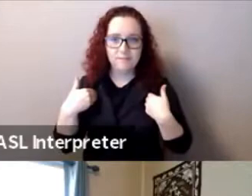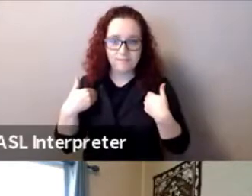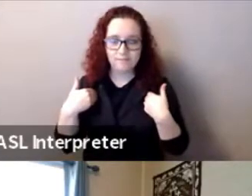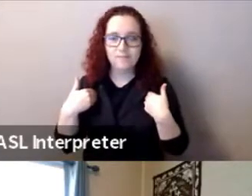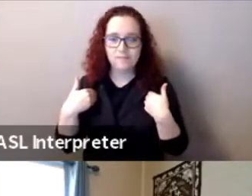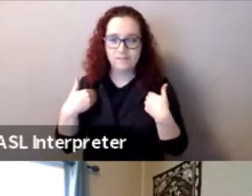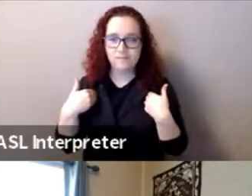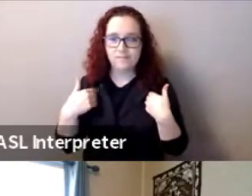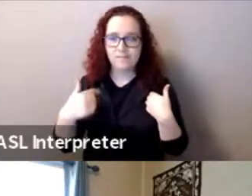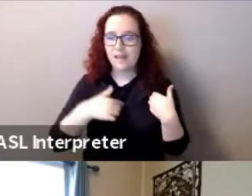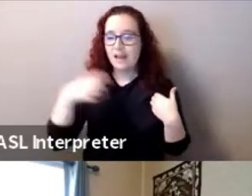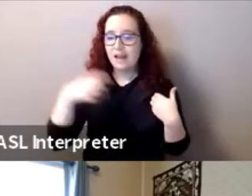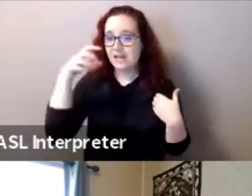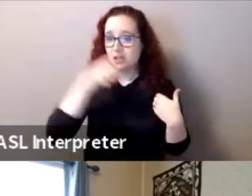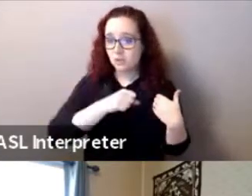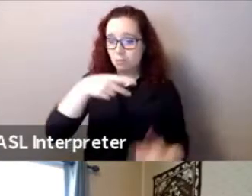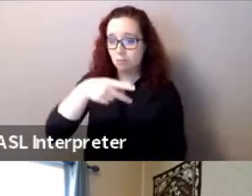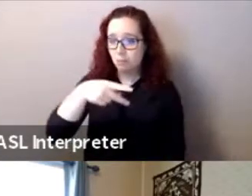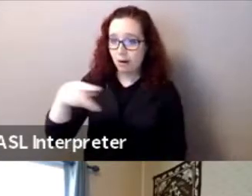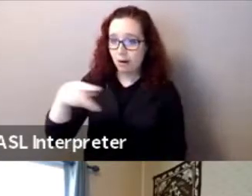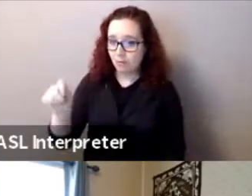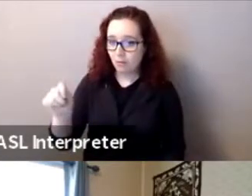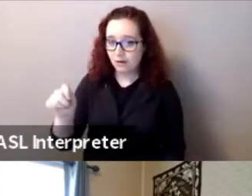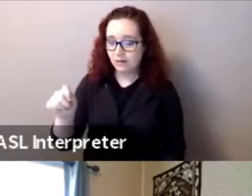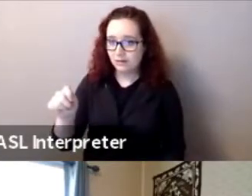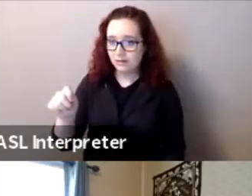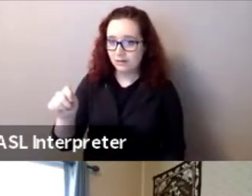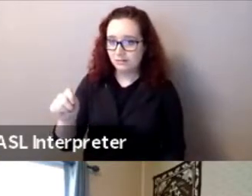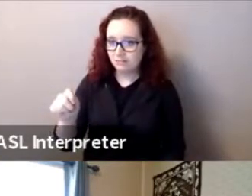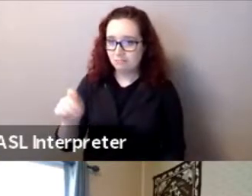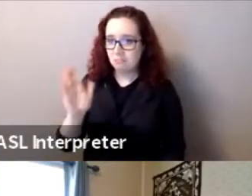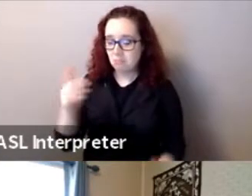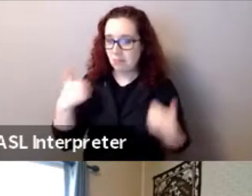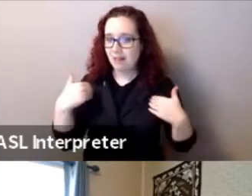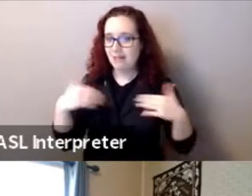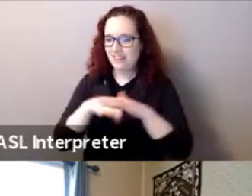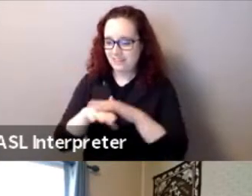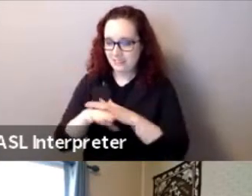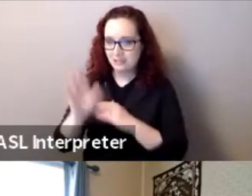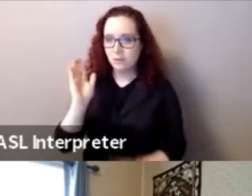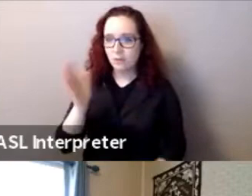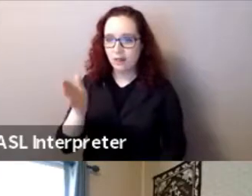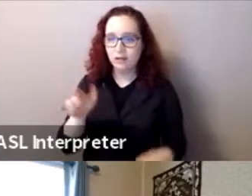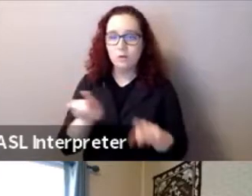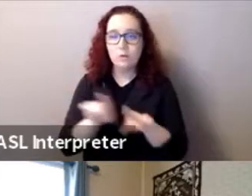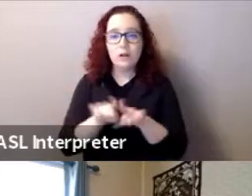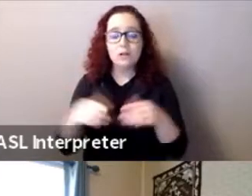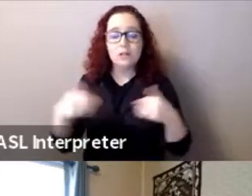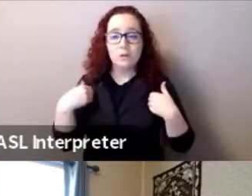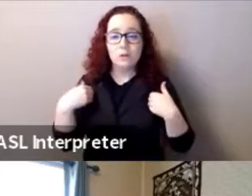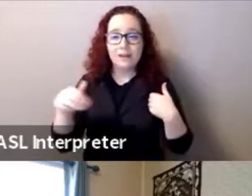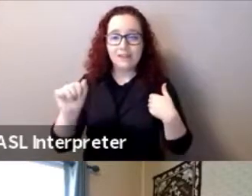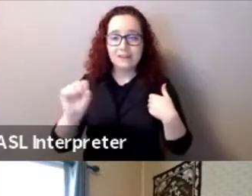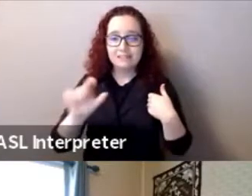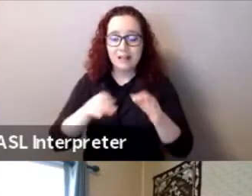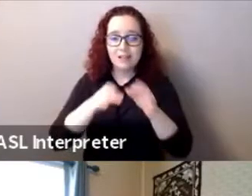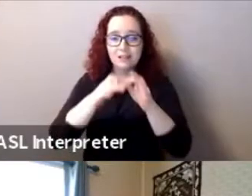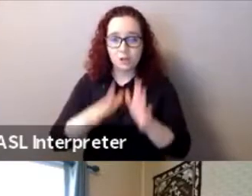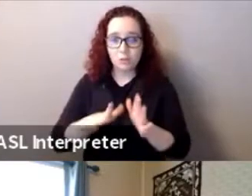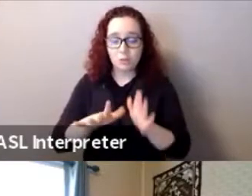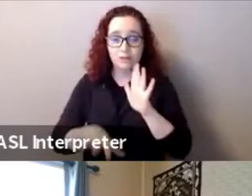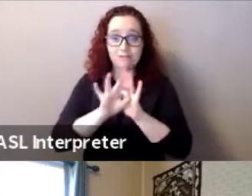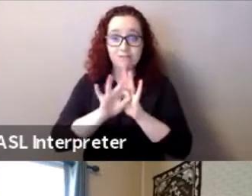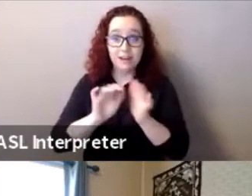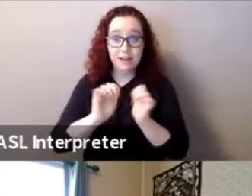I assume also the PowerPoint presentation. We also have an ASL interpreter with us today. You can find her